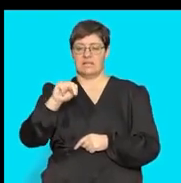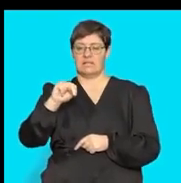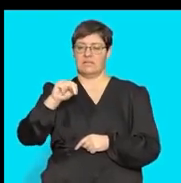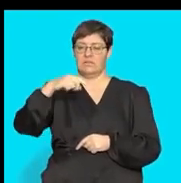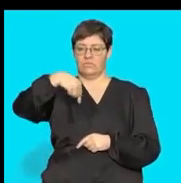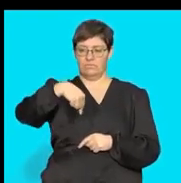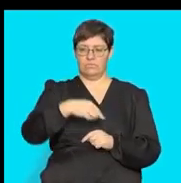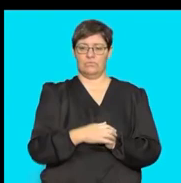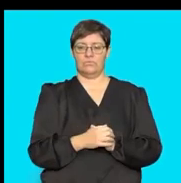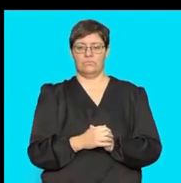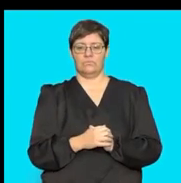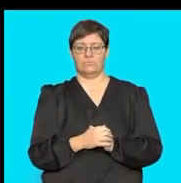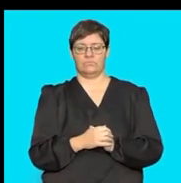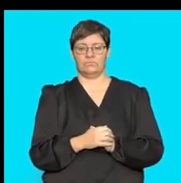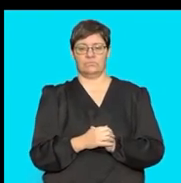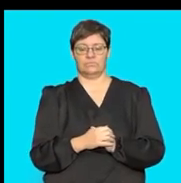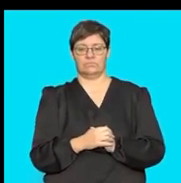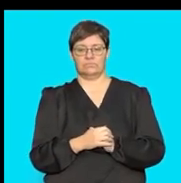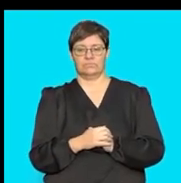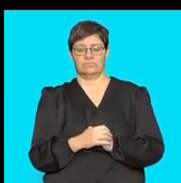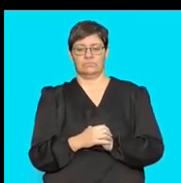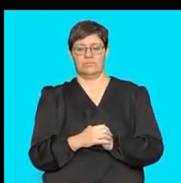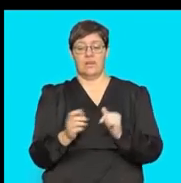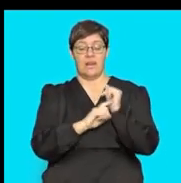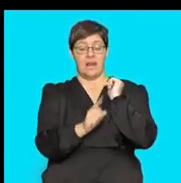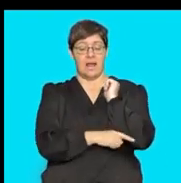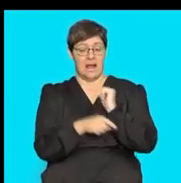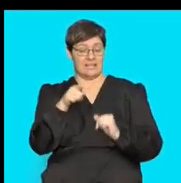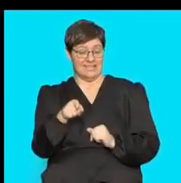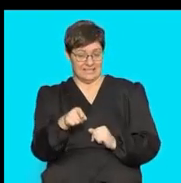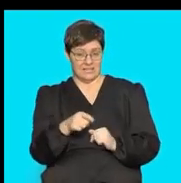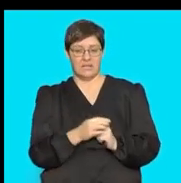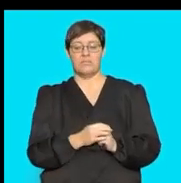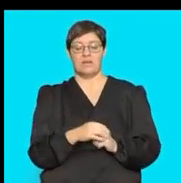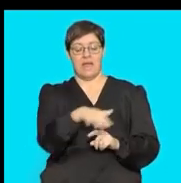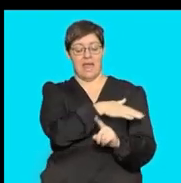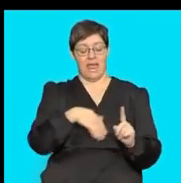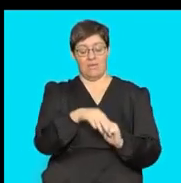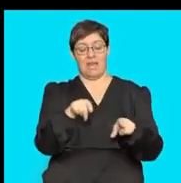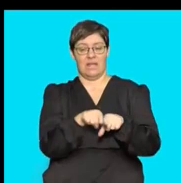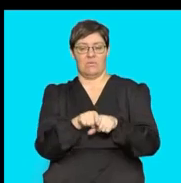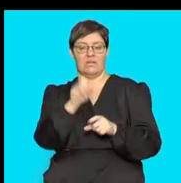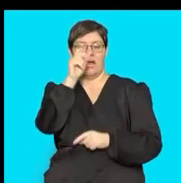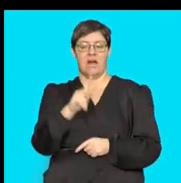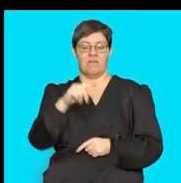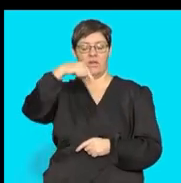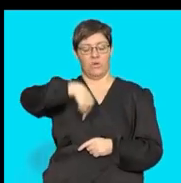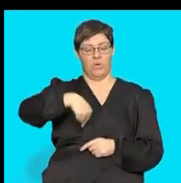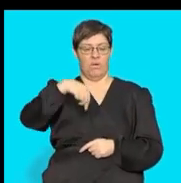PR sine Q. And the last version for this triangle will be half